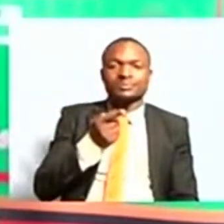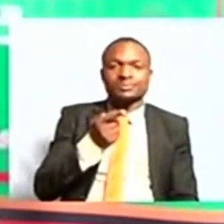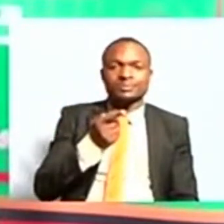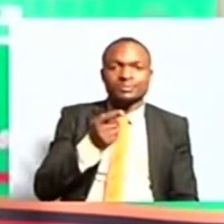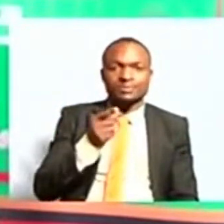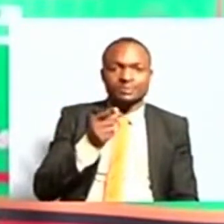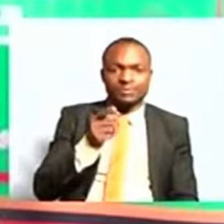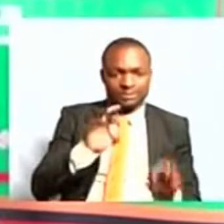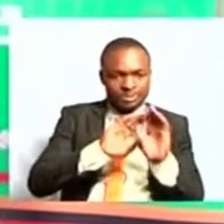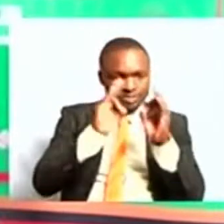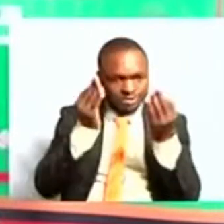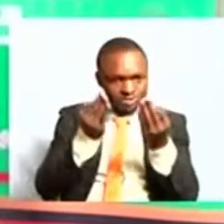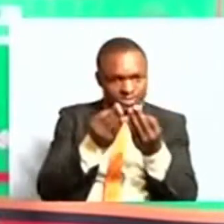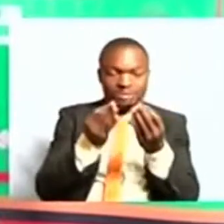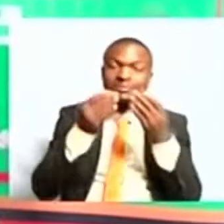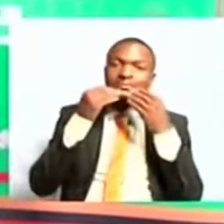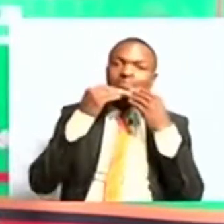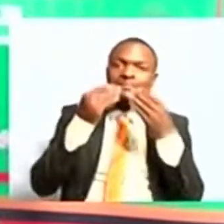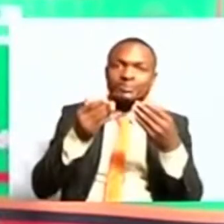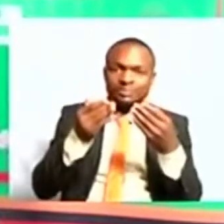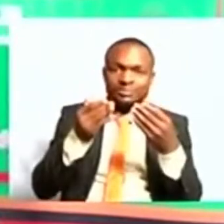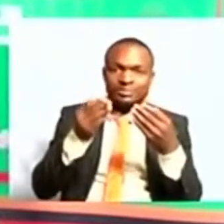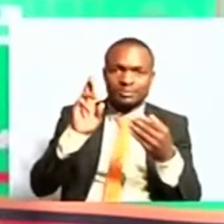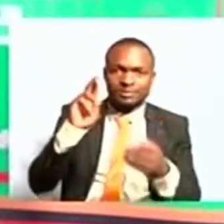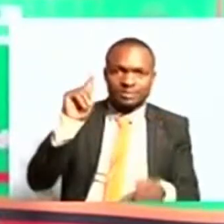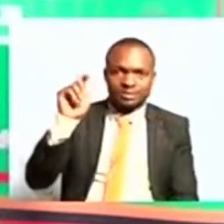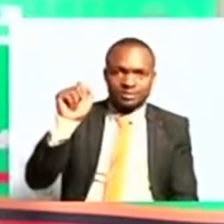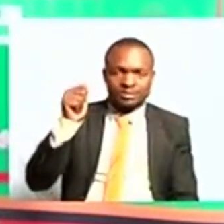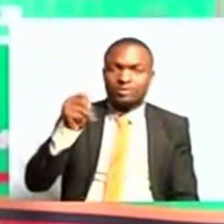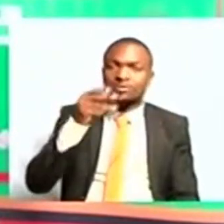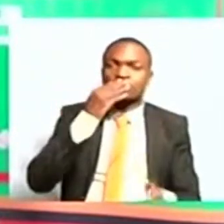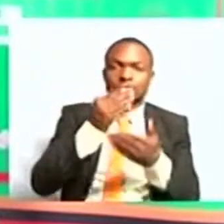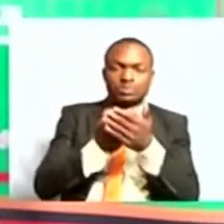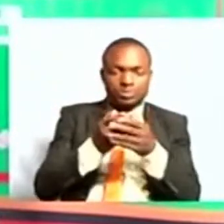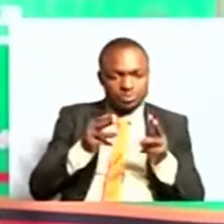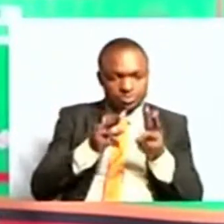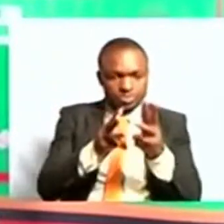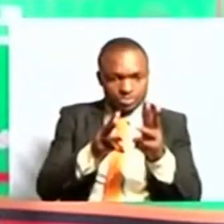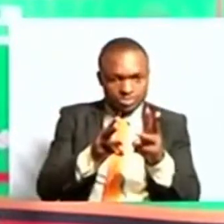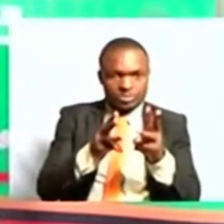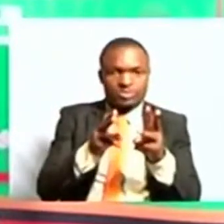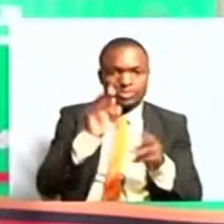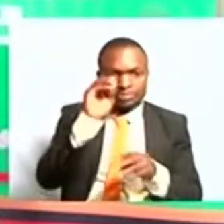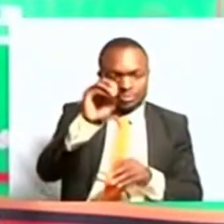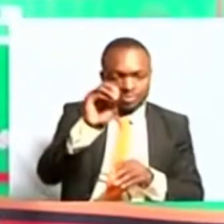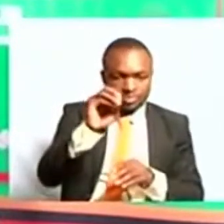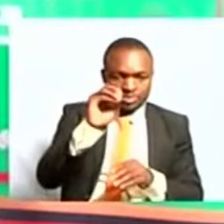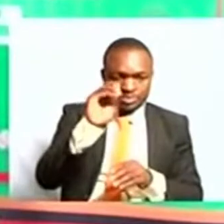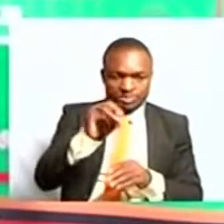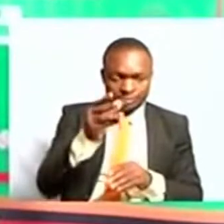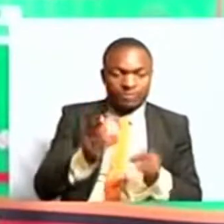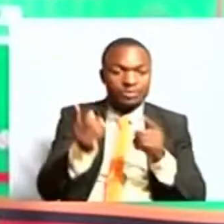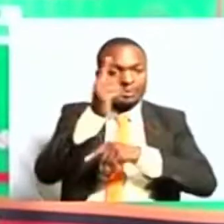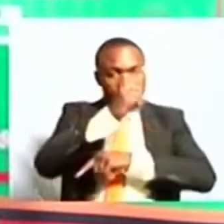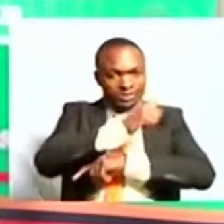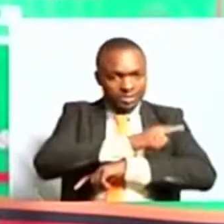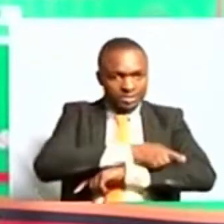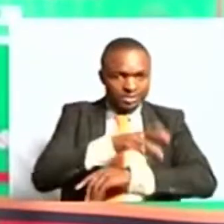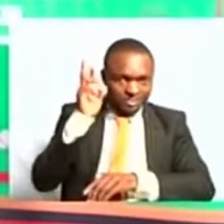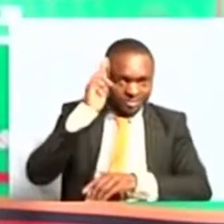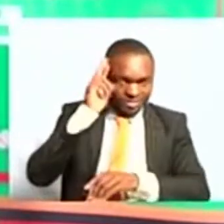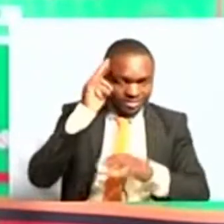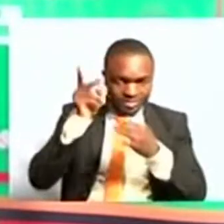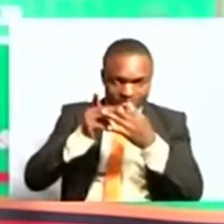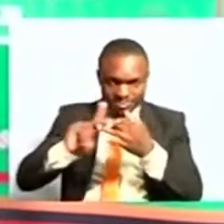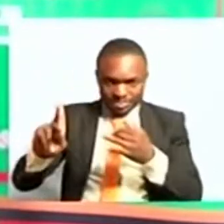I with the family, we thank the agency for the best measures that have been set for the Day of Remembrance. We are part of